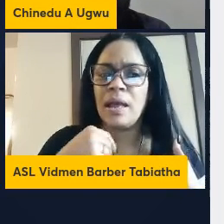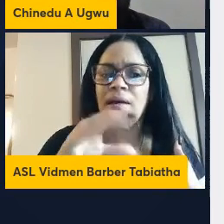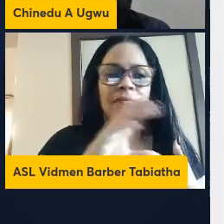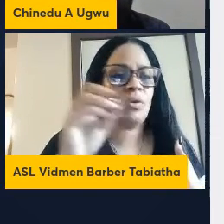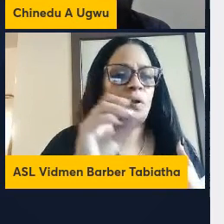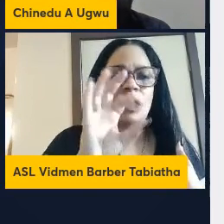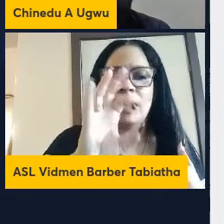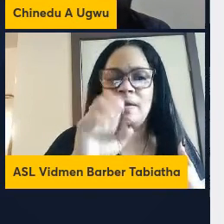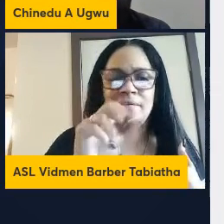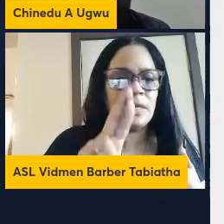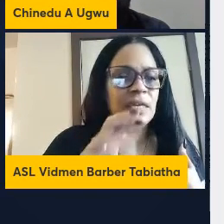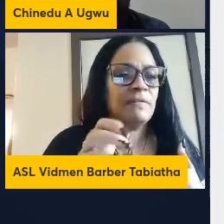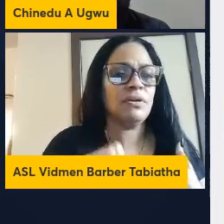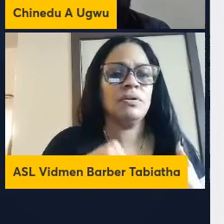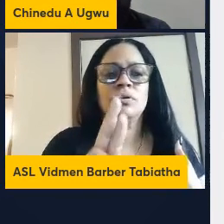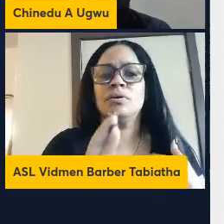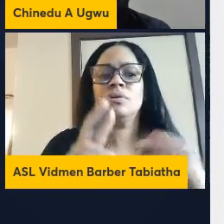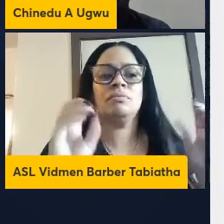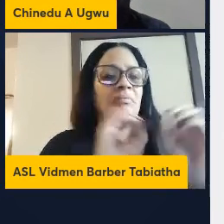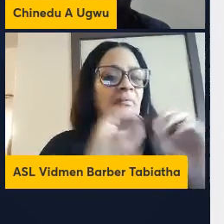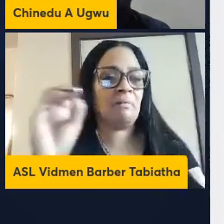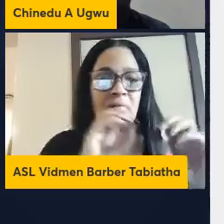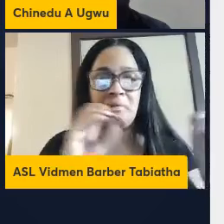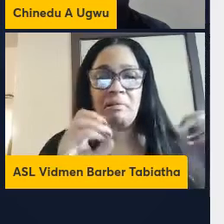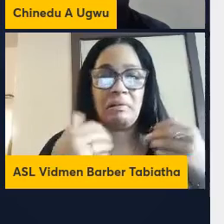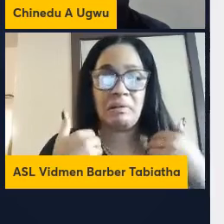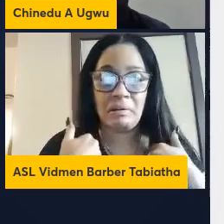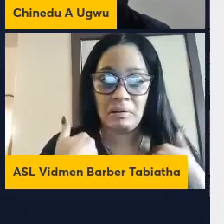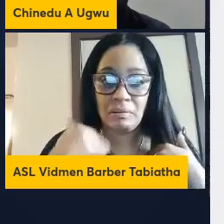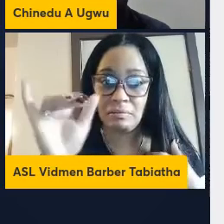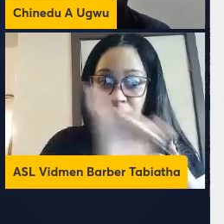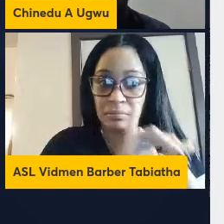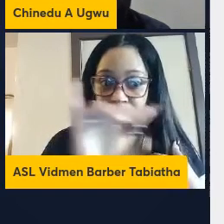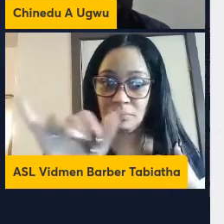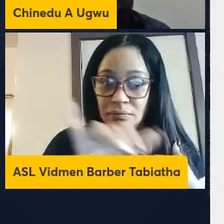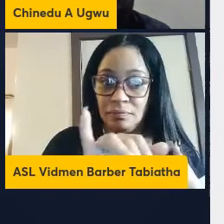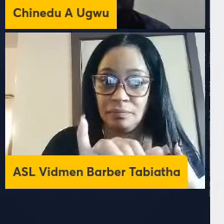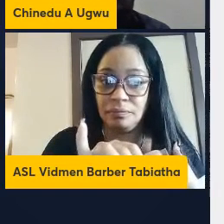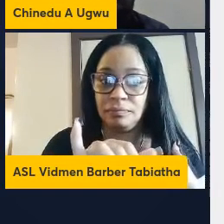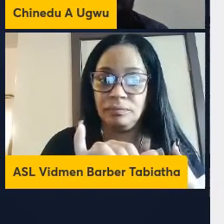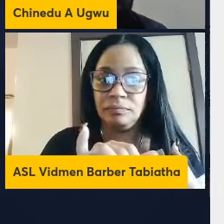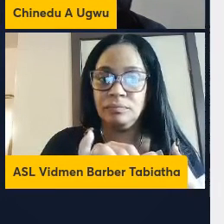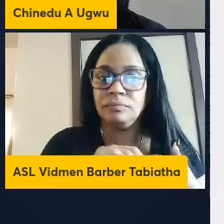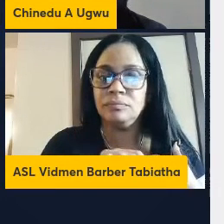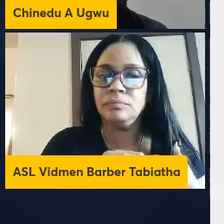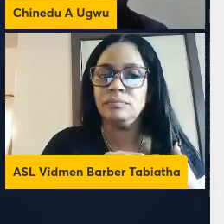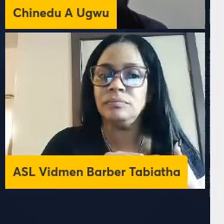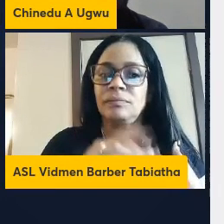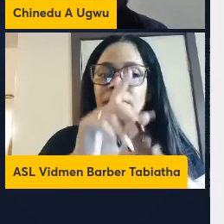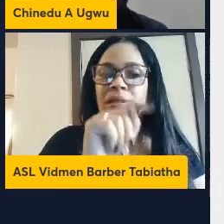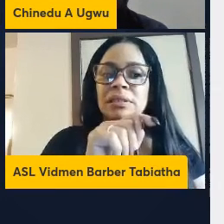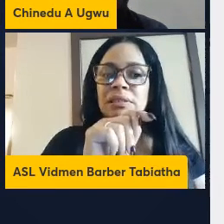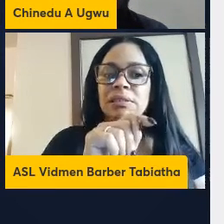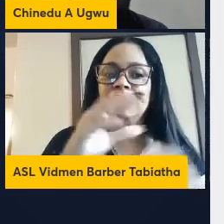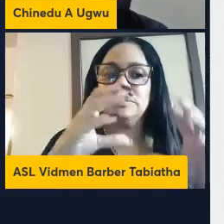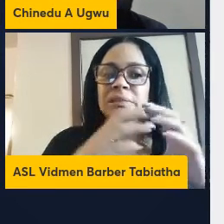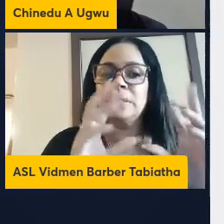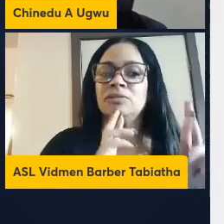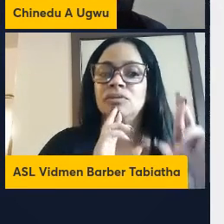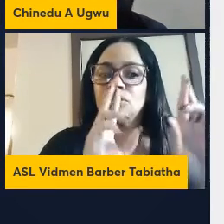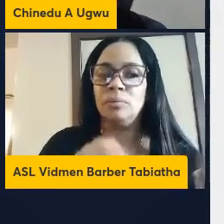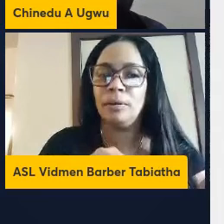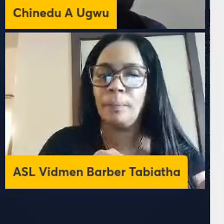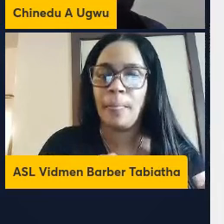clinical case, no positive case of Lassa fever, has the same magnitude of both antibody and T cell response. Secondly, we do,